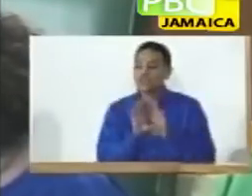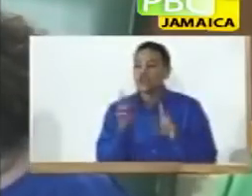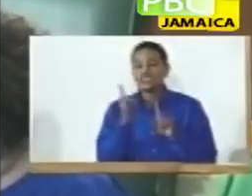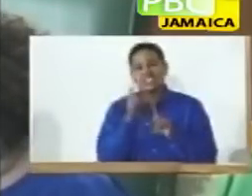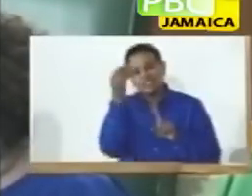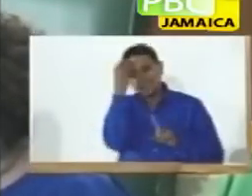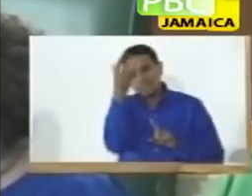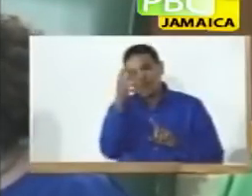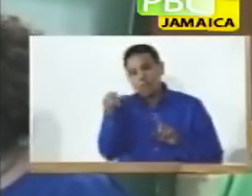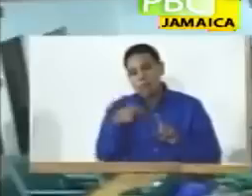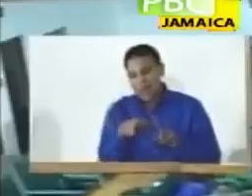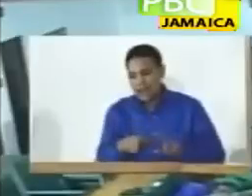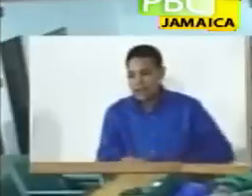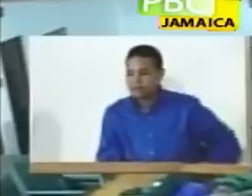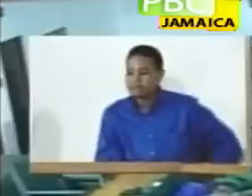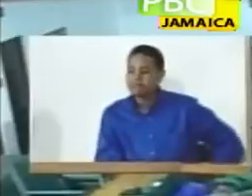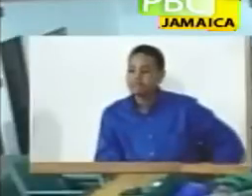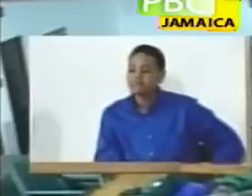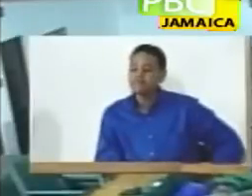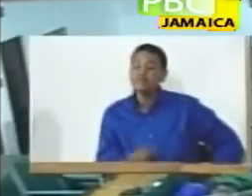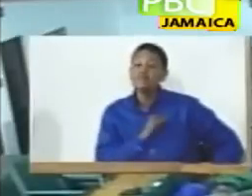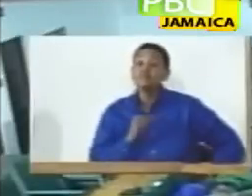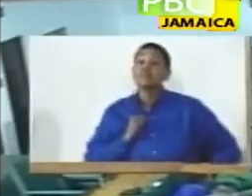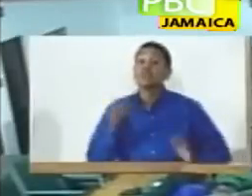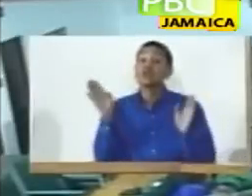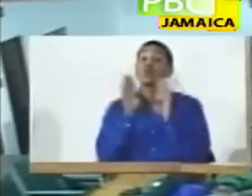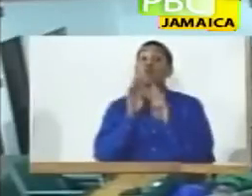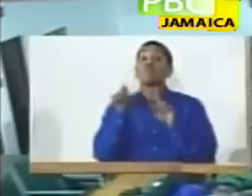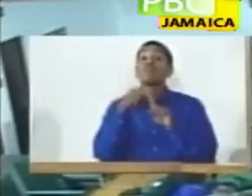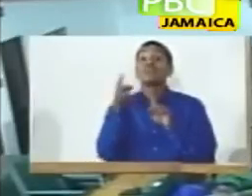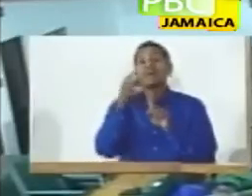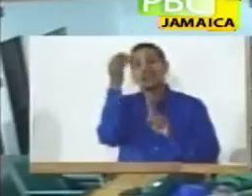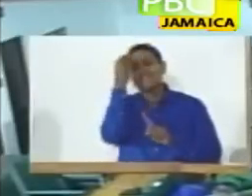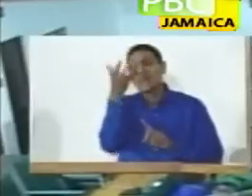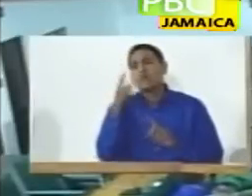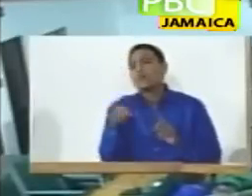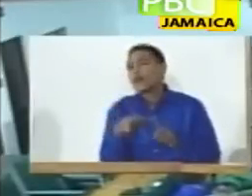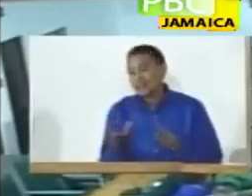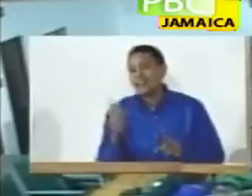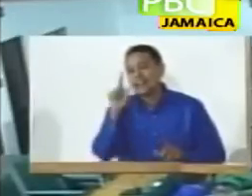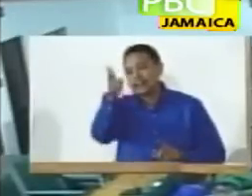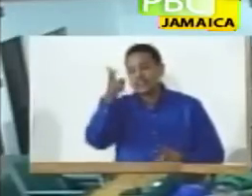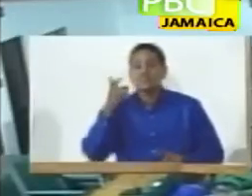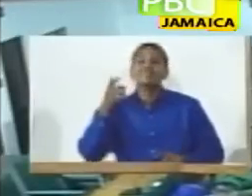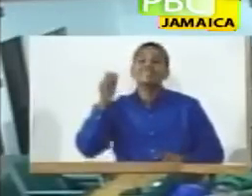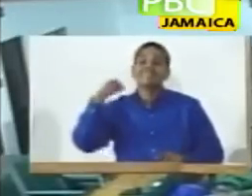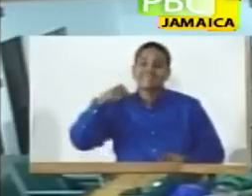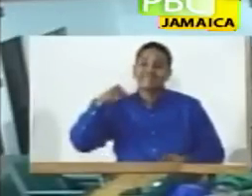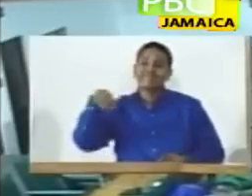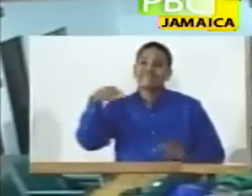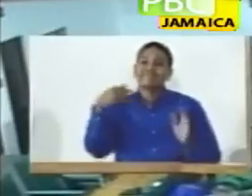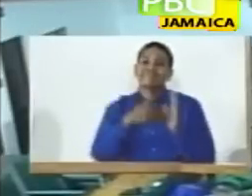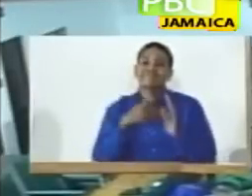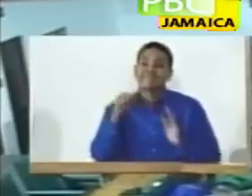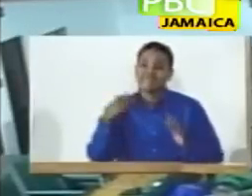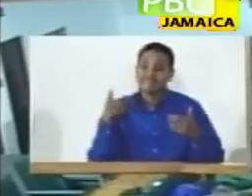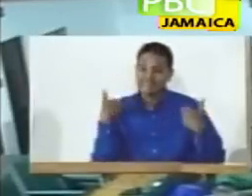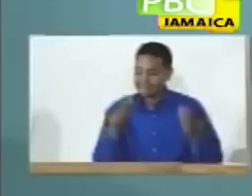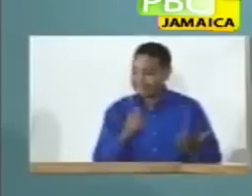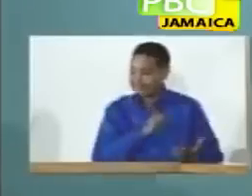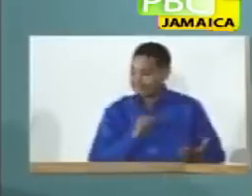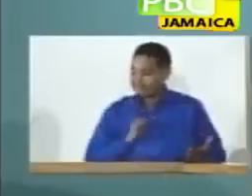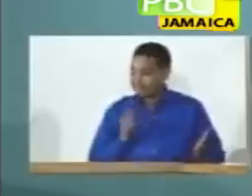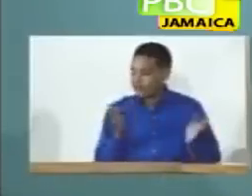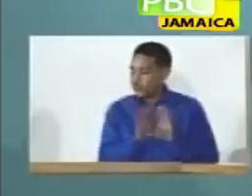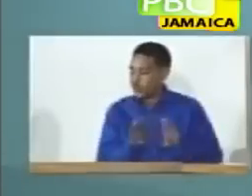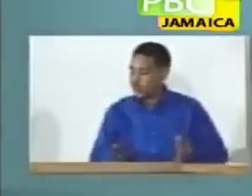date? The question is that the Senate be adjourned for a date to be fixed. In favor? Aye. Against? This honorable Senate now